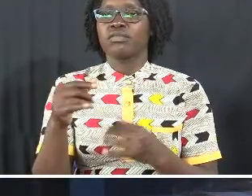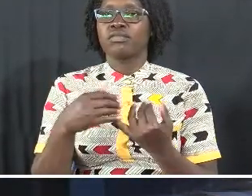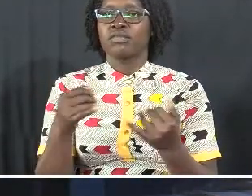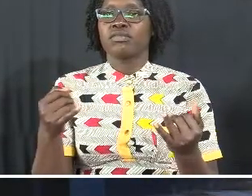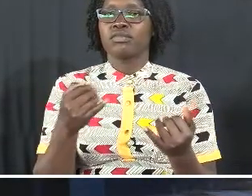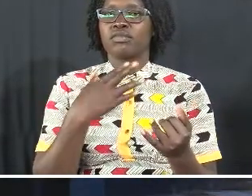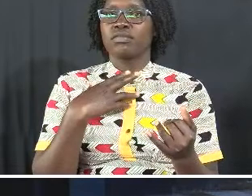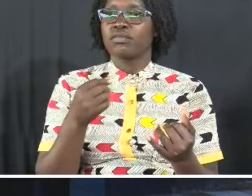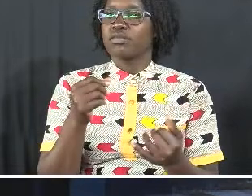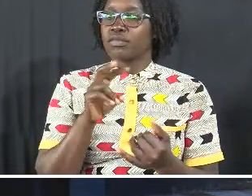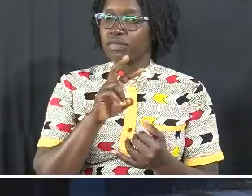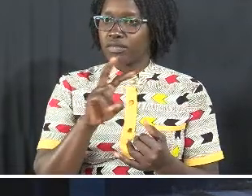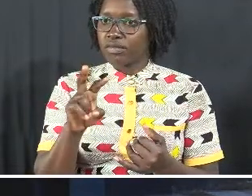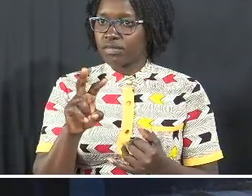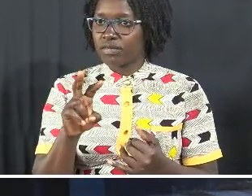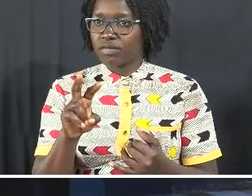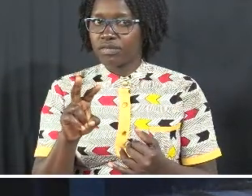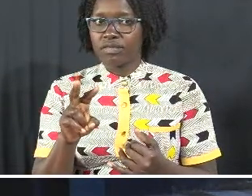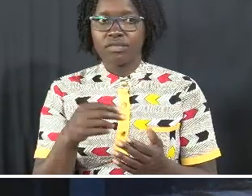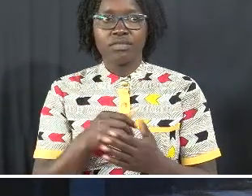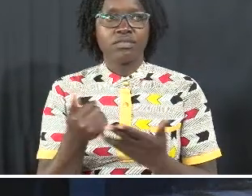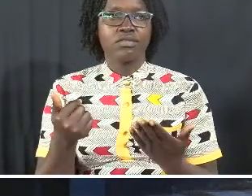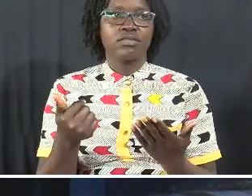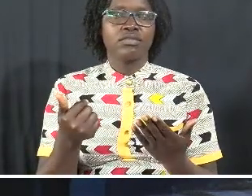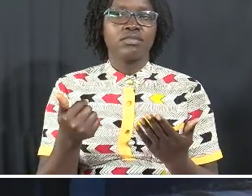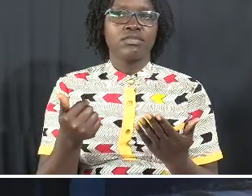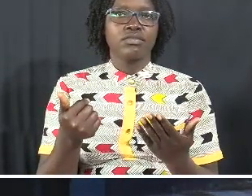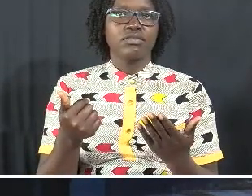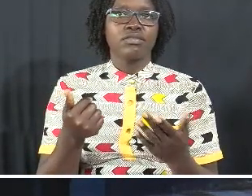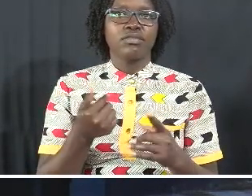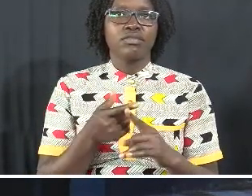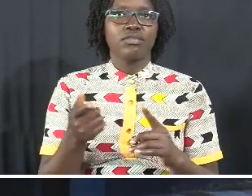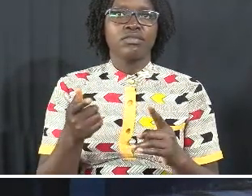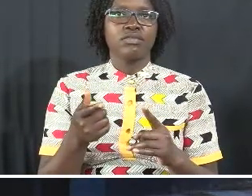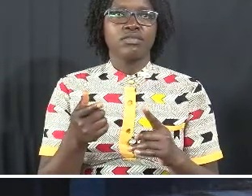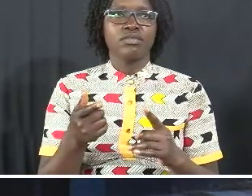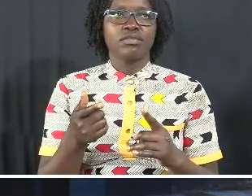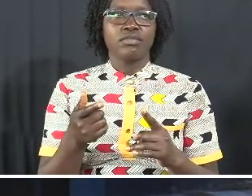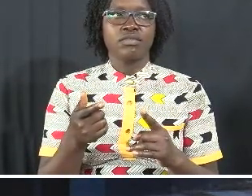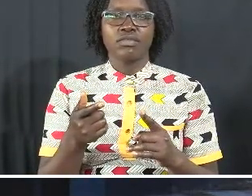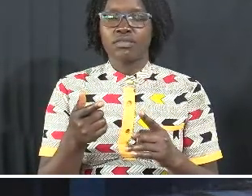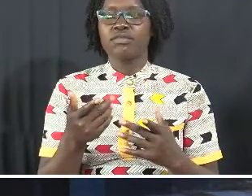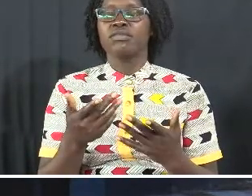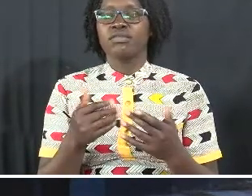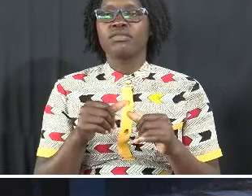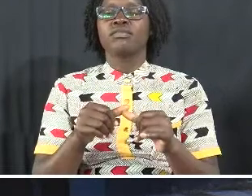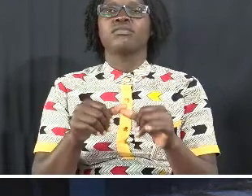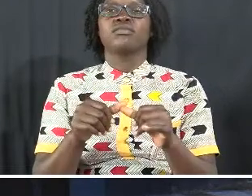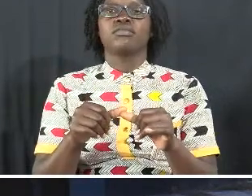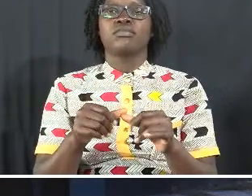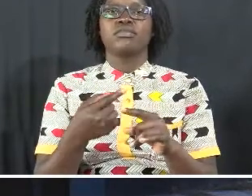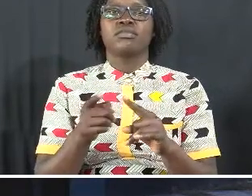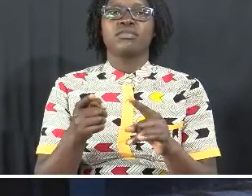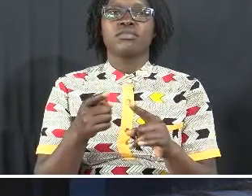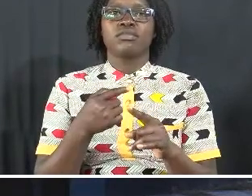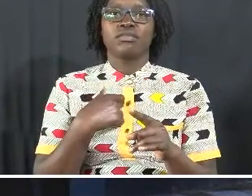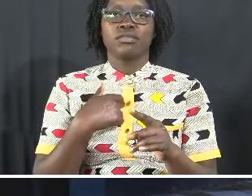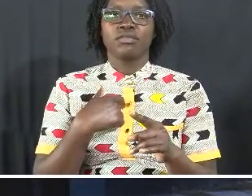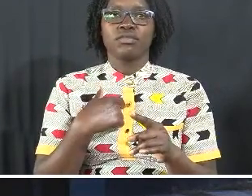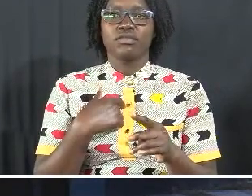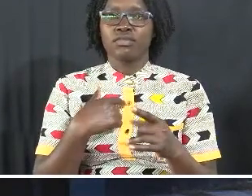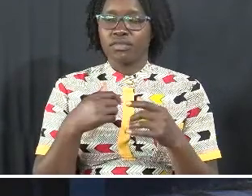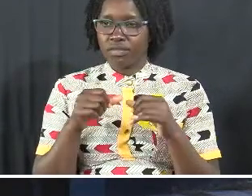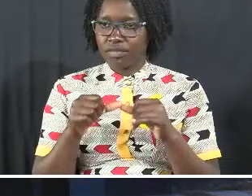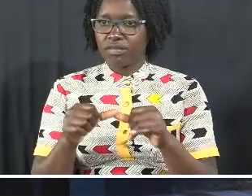see the one selling to me these vegetables. But you keep buying them if you wish. But for the bank, let me just keep going